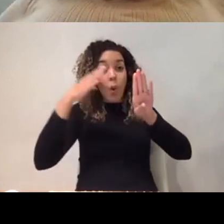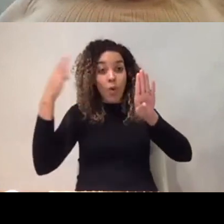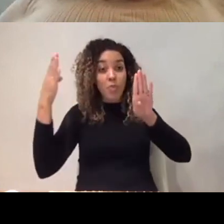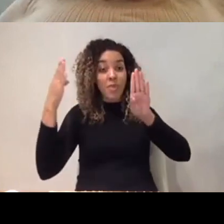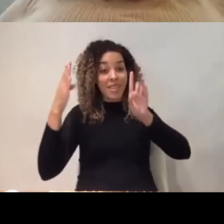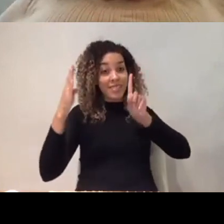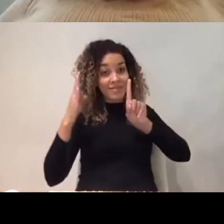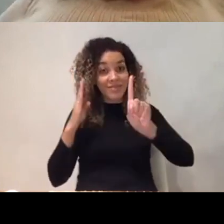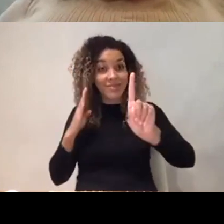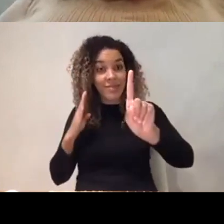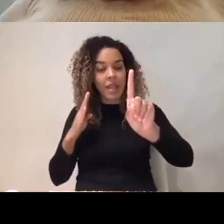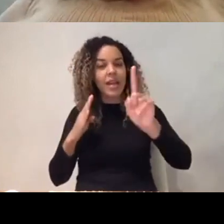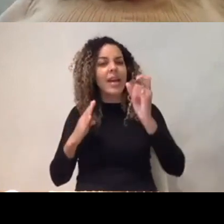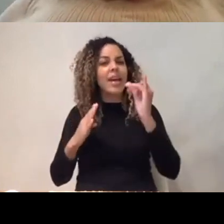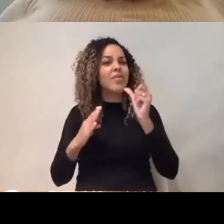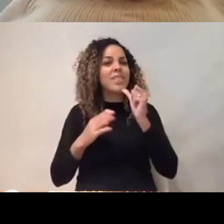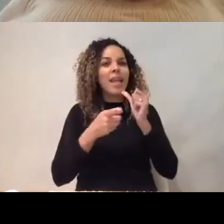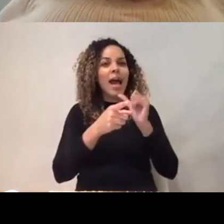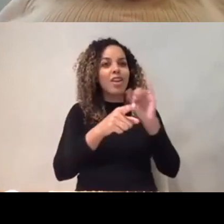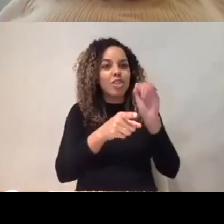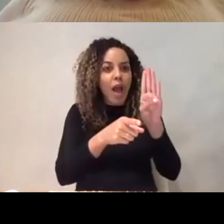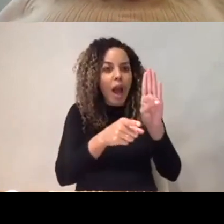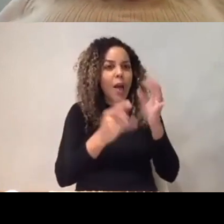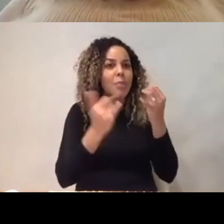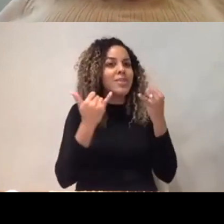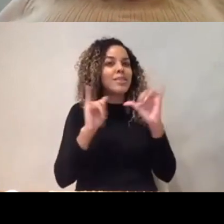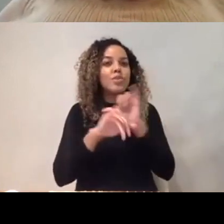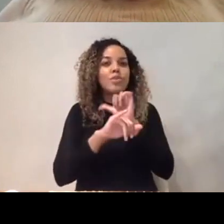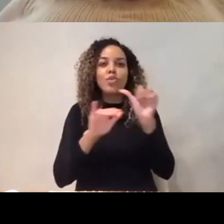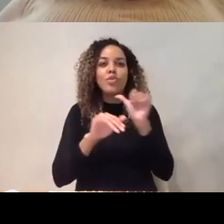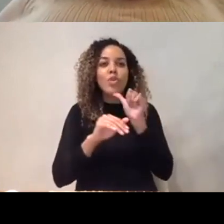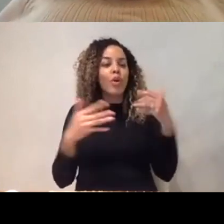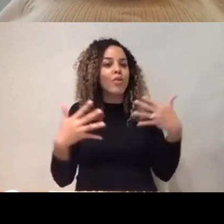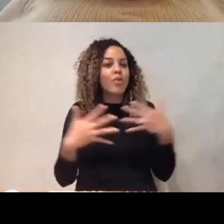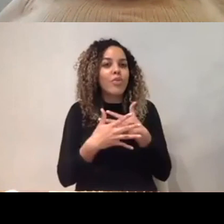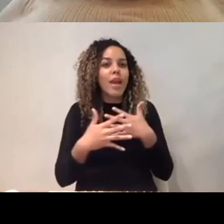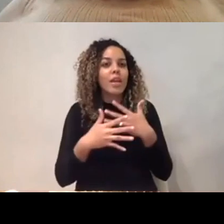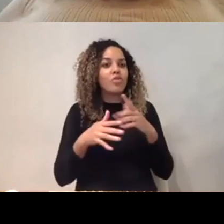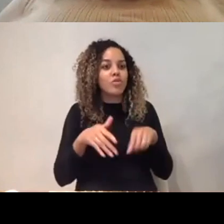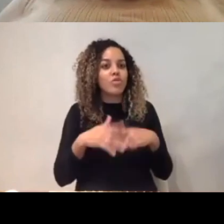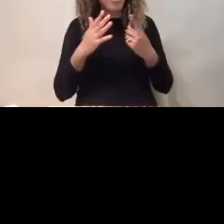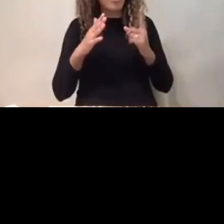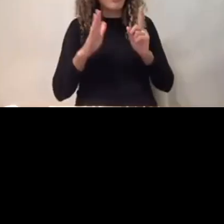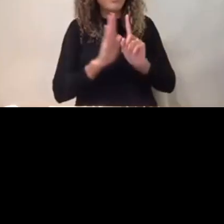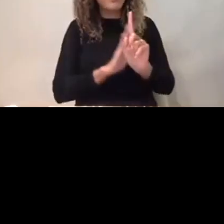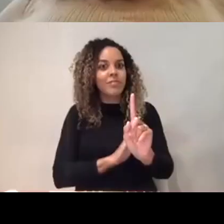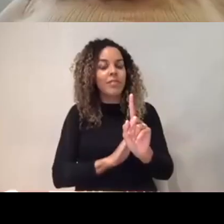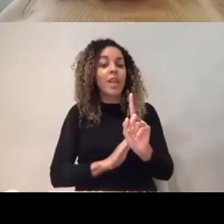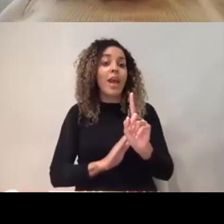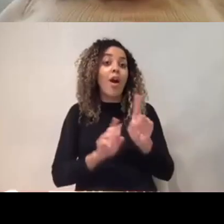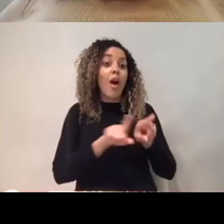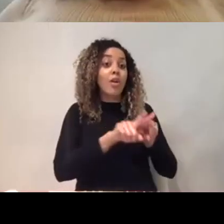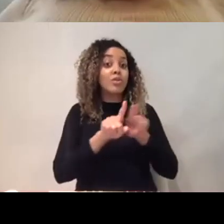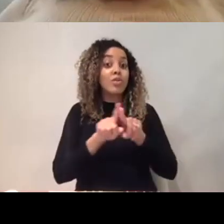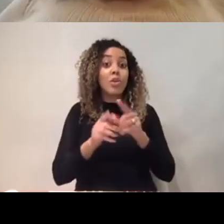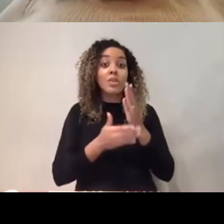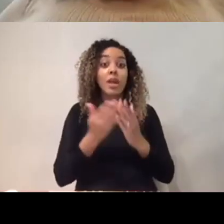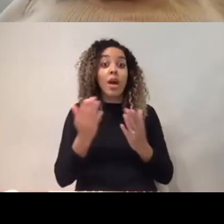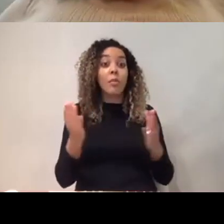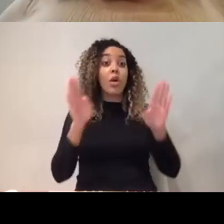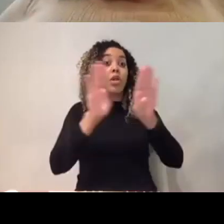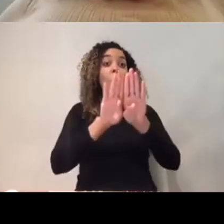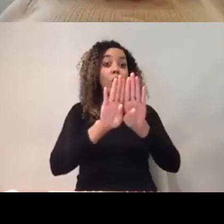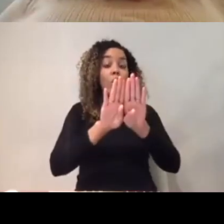don't be afraid to kind of step into that, because you don't know where that will lead you. And don't be afraid of the closed doors, because those